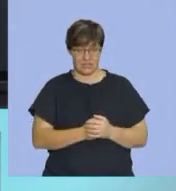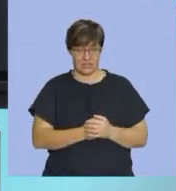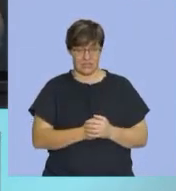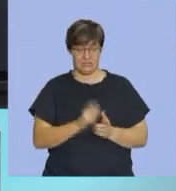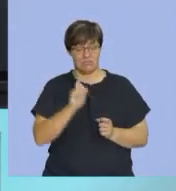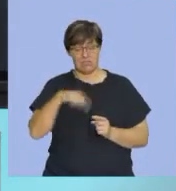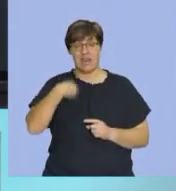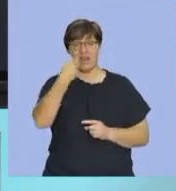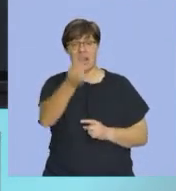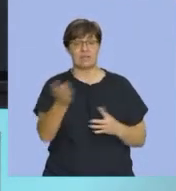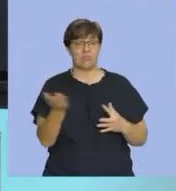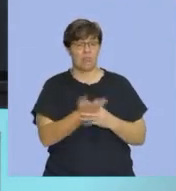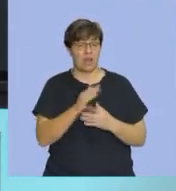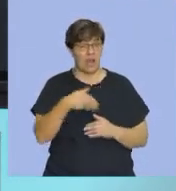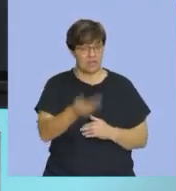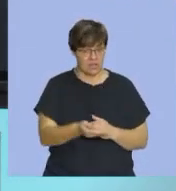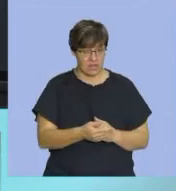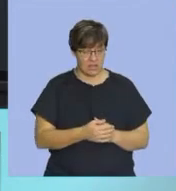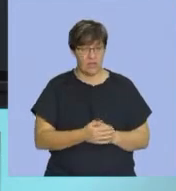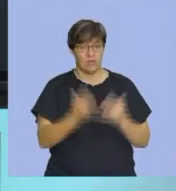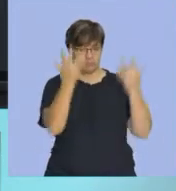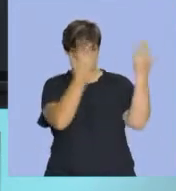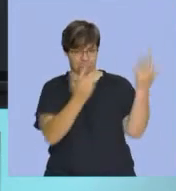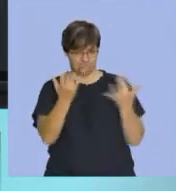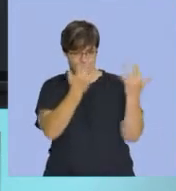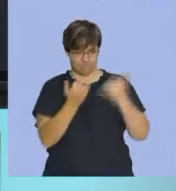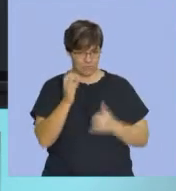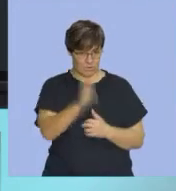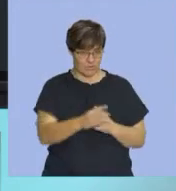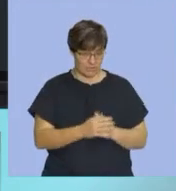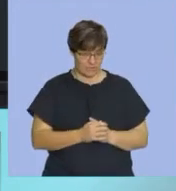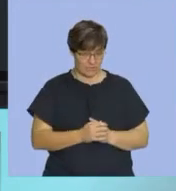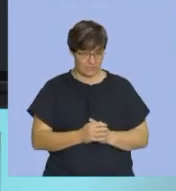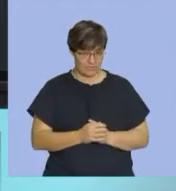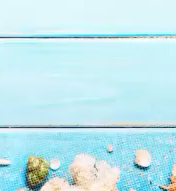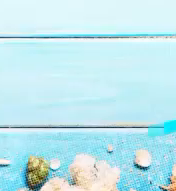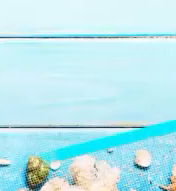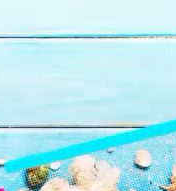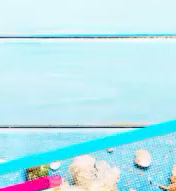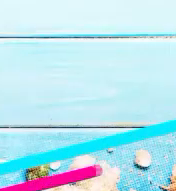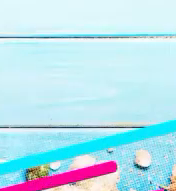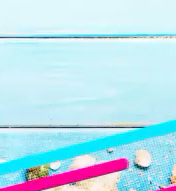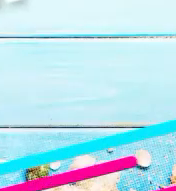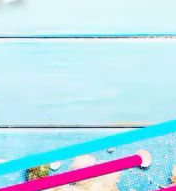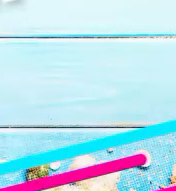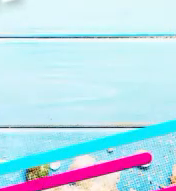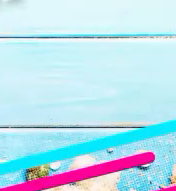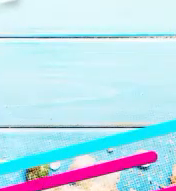In the next section, we're going to do a couple of calculations. Okay.